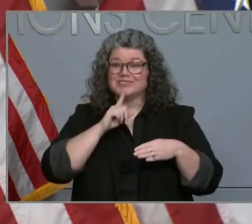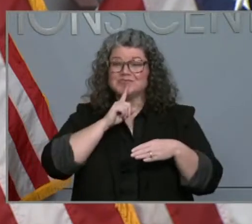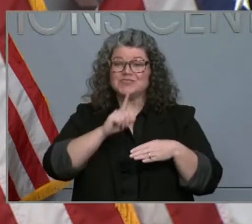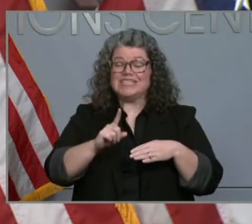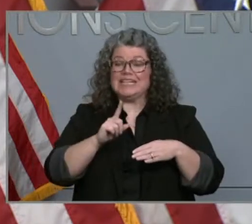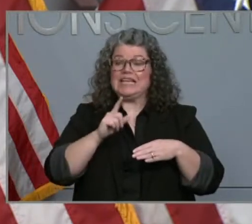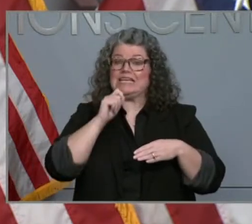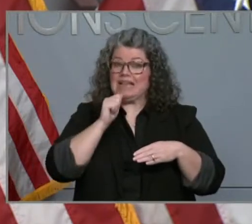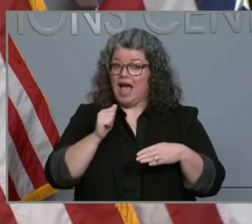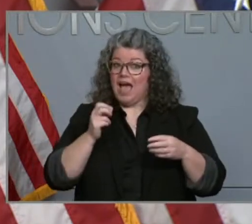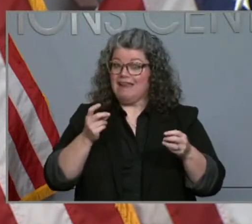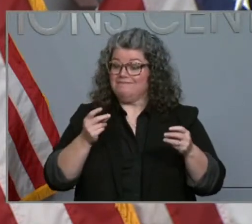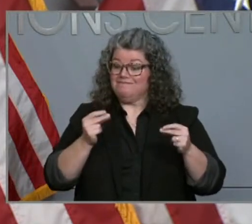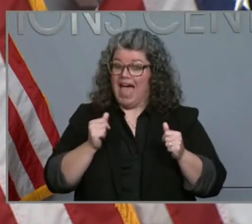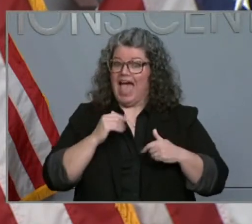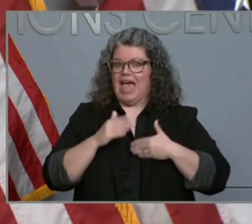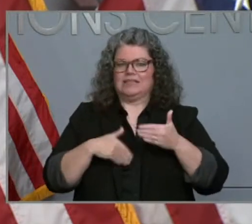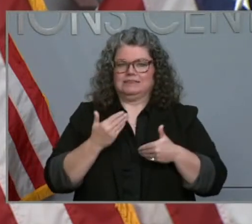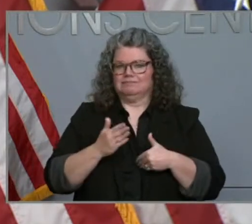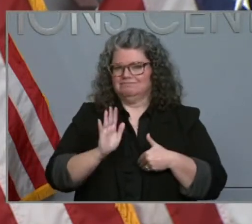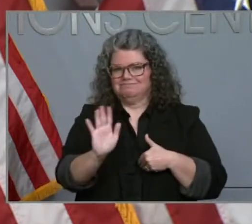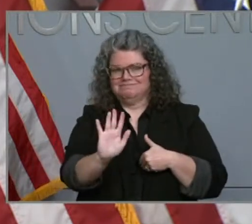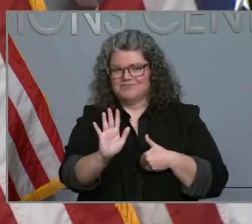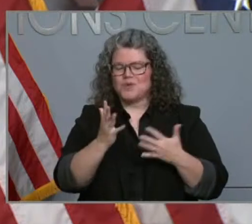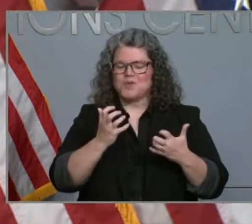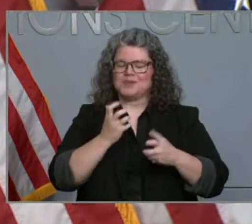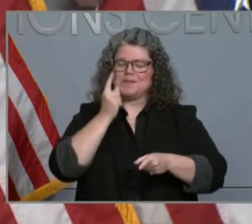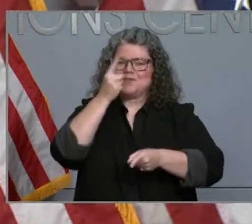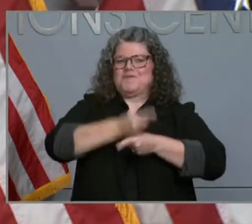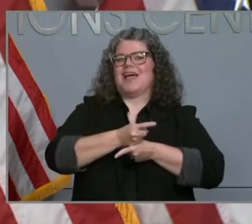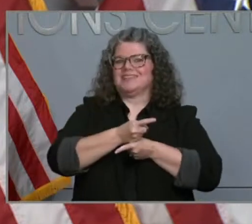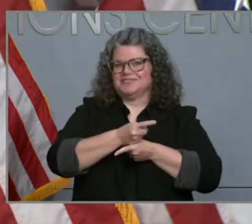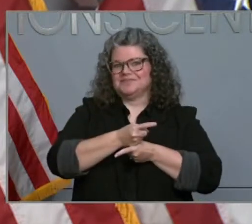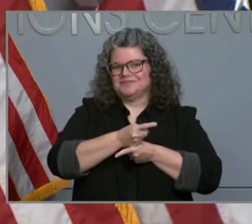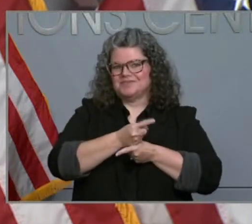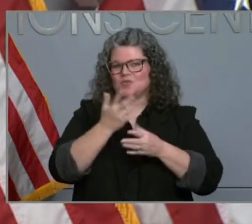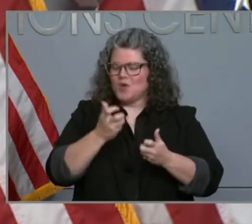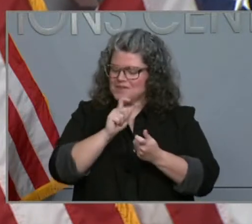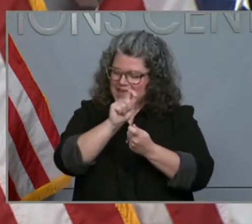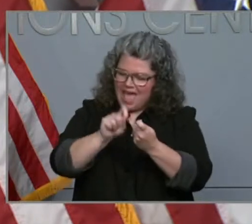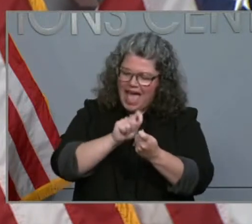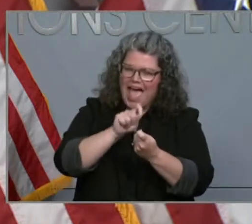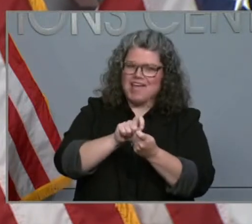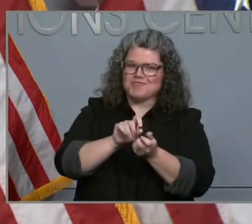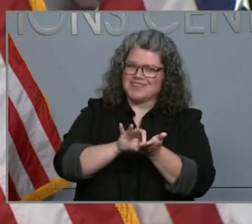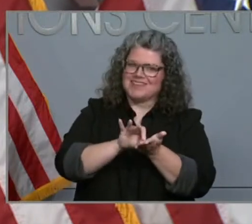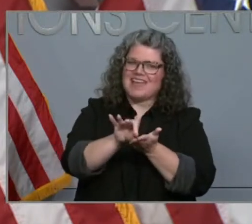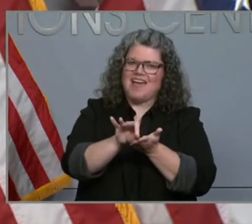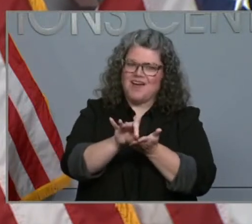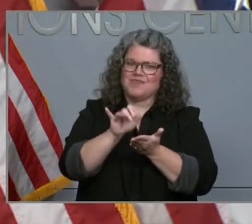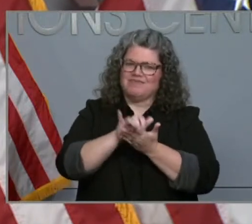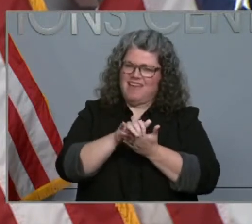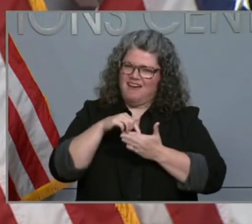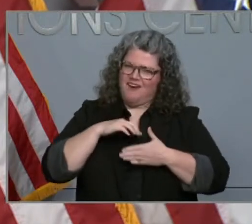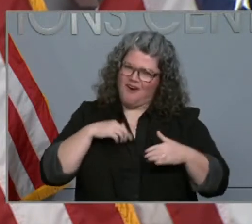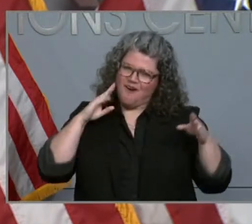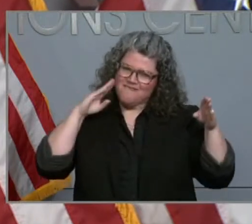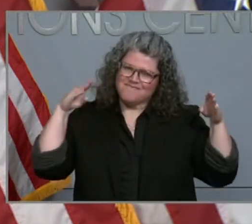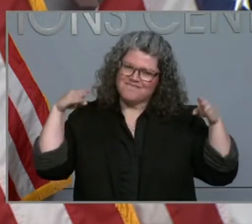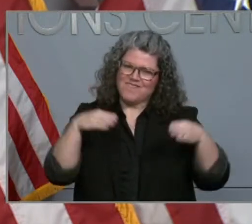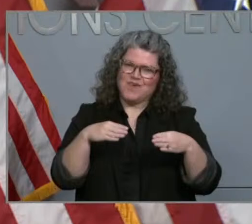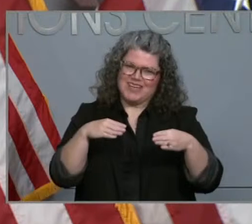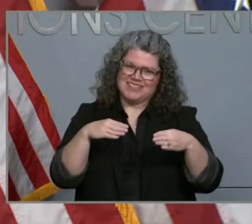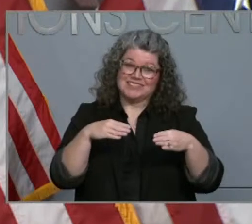not necessarily be quick. We want to be correct and we want to be accurate, and so that's what we're seeking